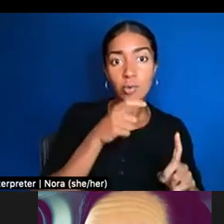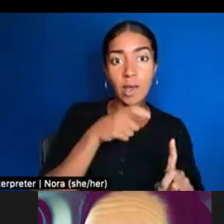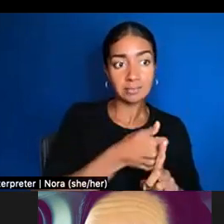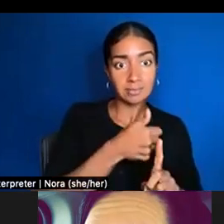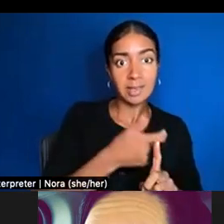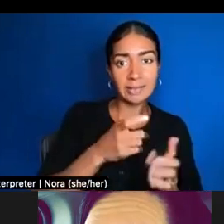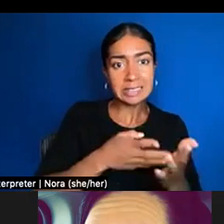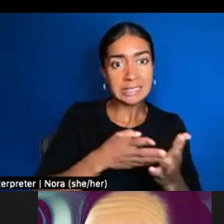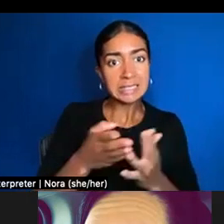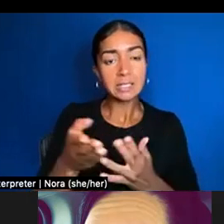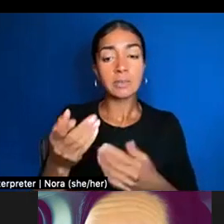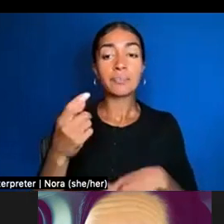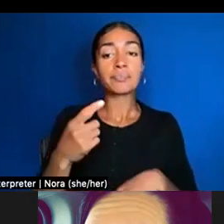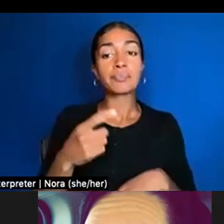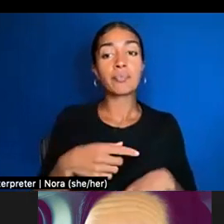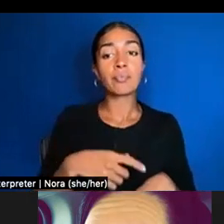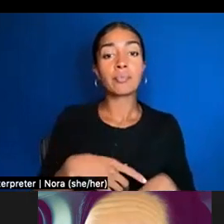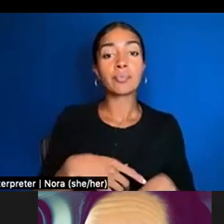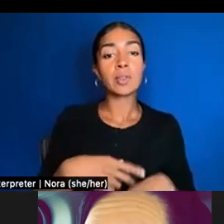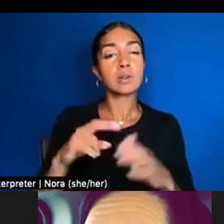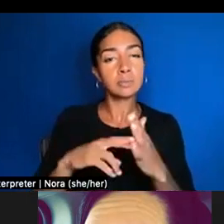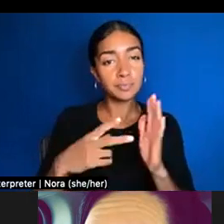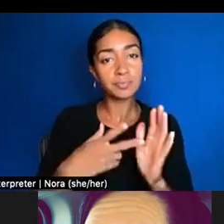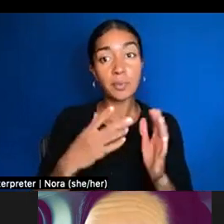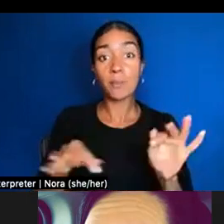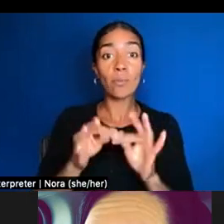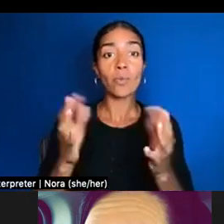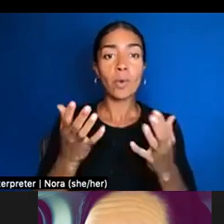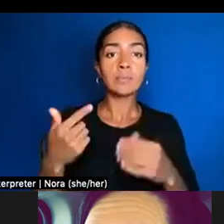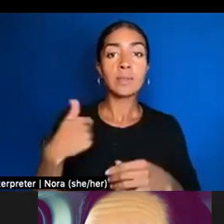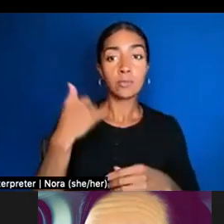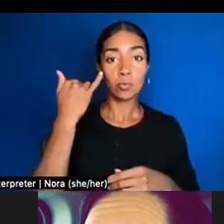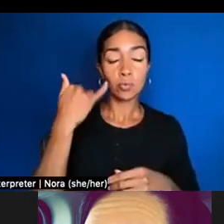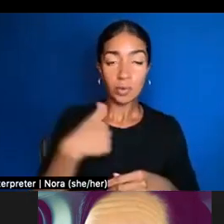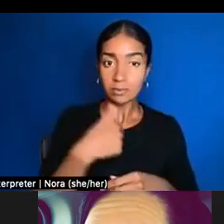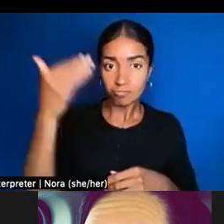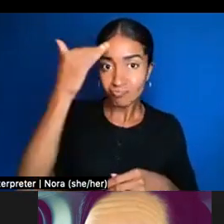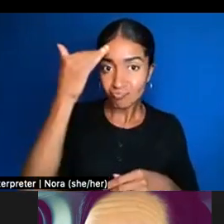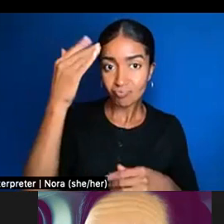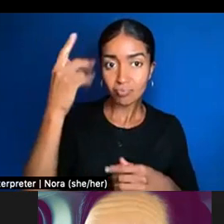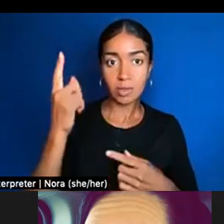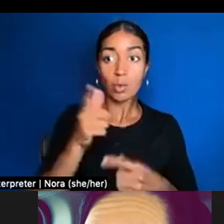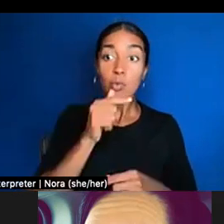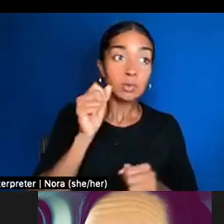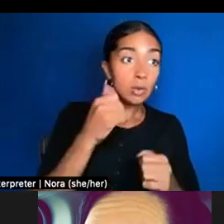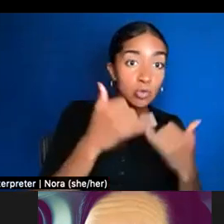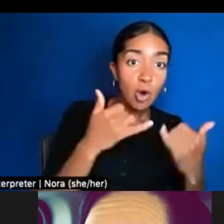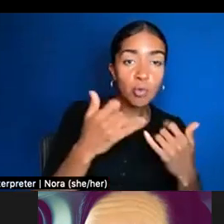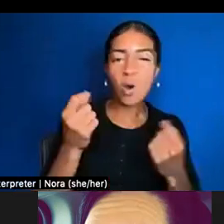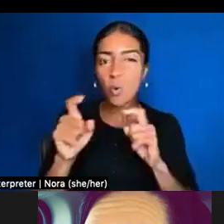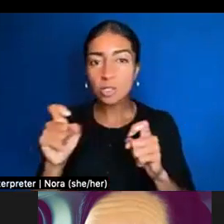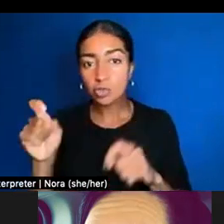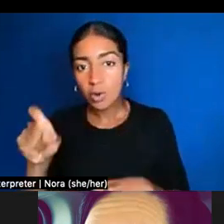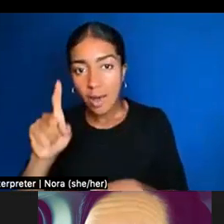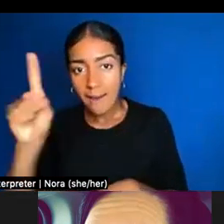and our familiarity about who to call and what questions to ask, when to keep pushing, right? If they